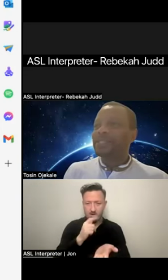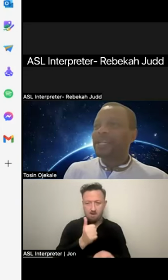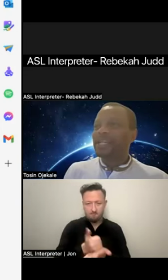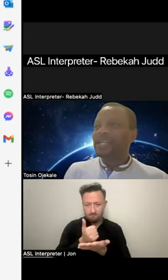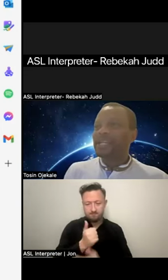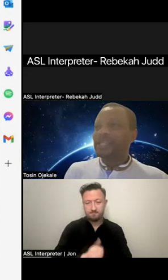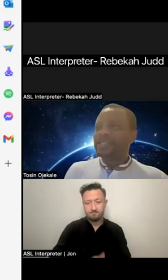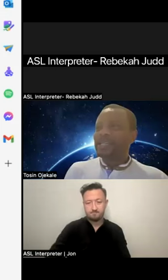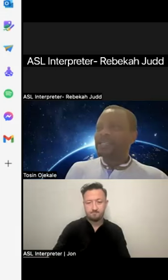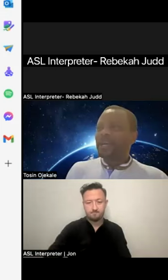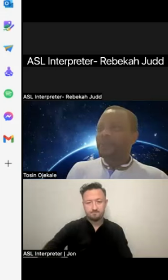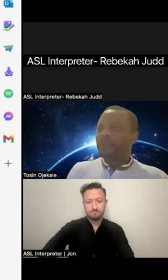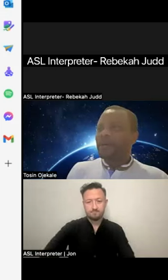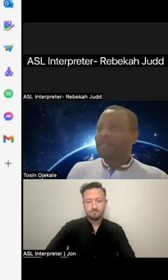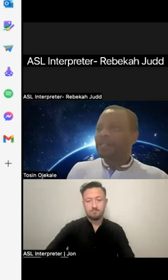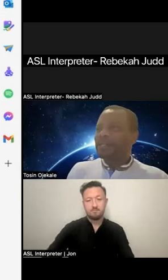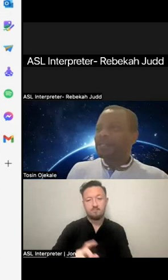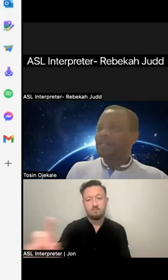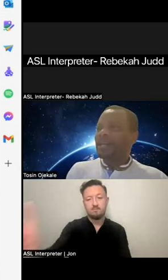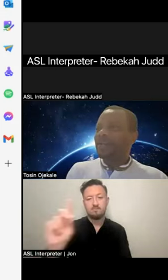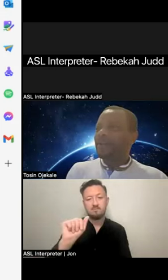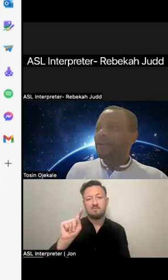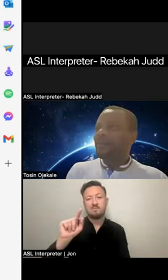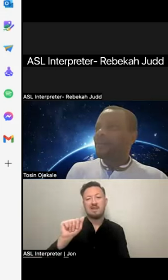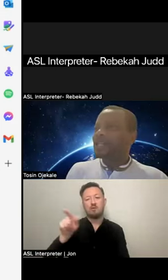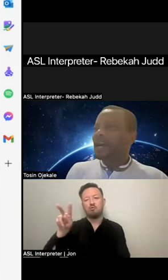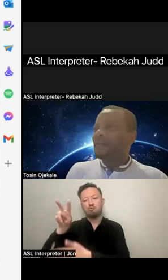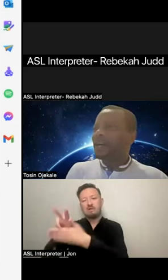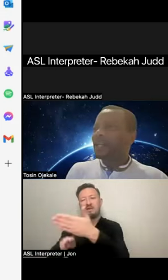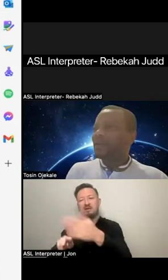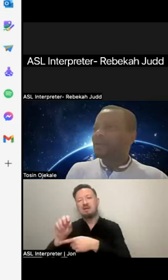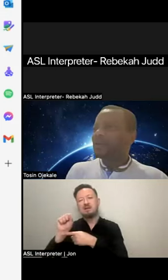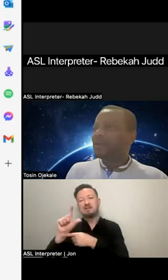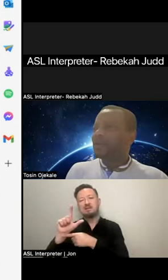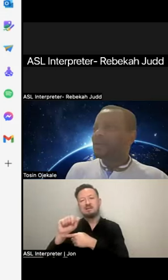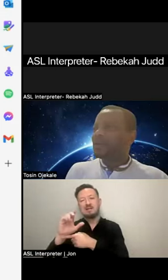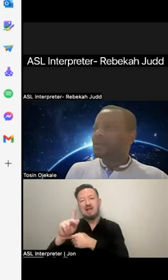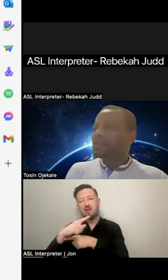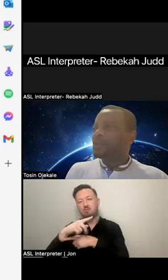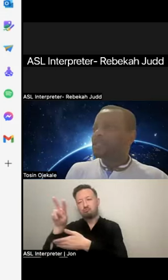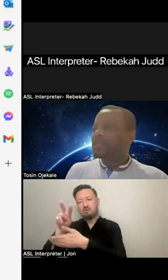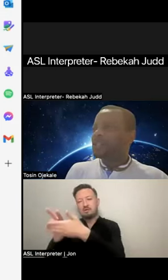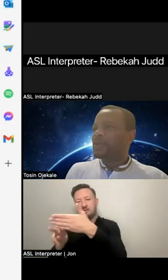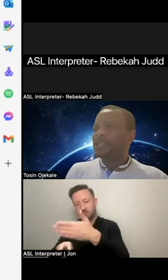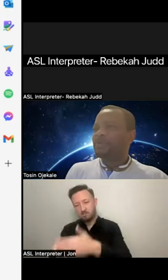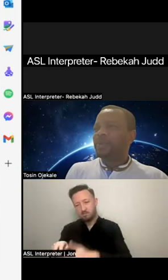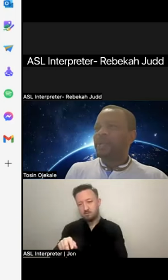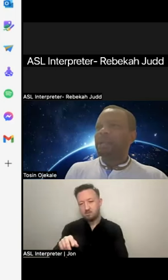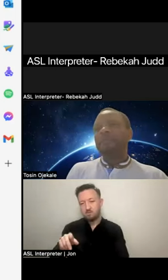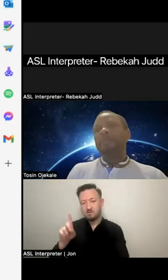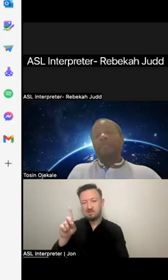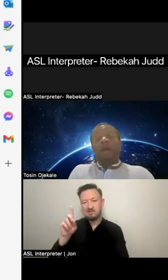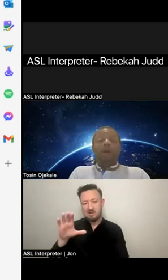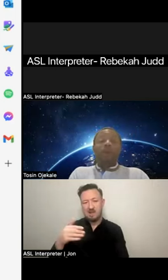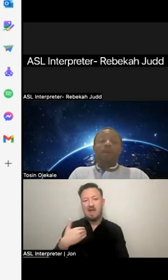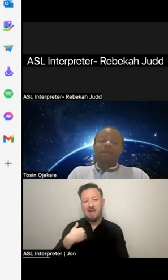Someone says, in data center room and data center area must have analog smoke detector and